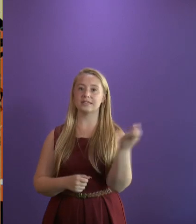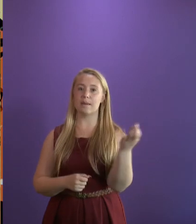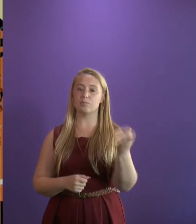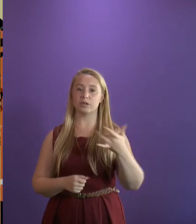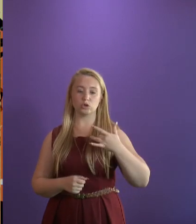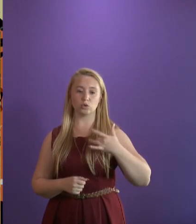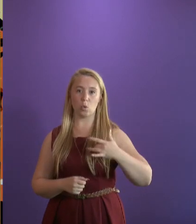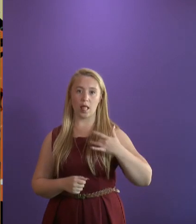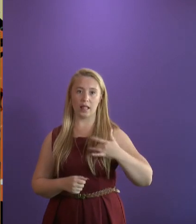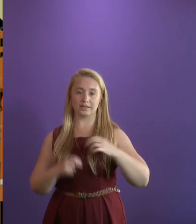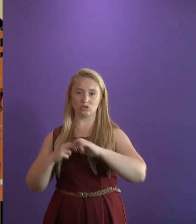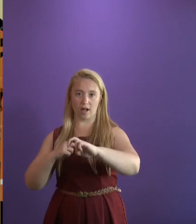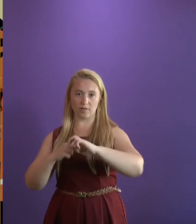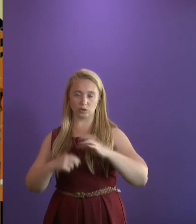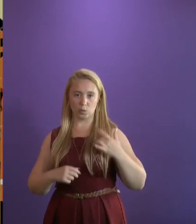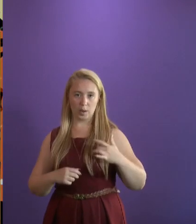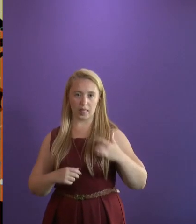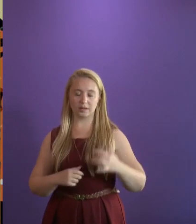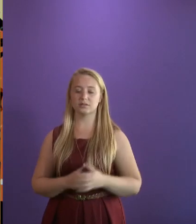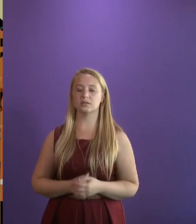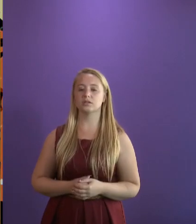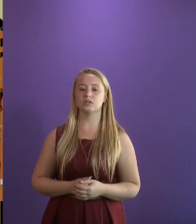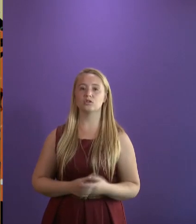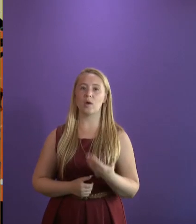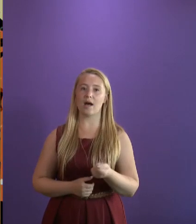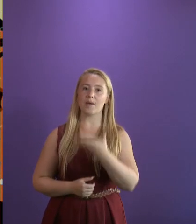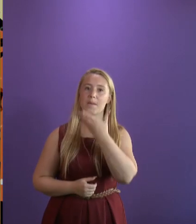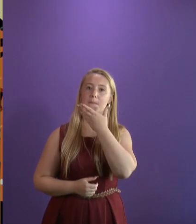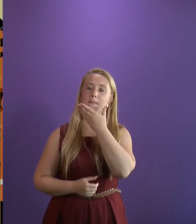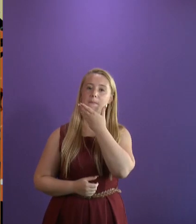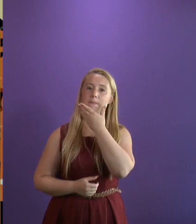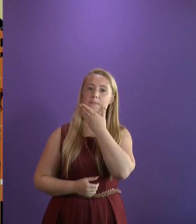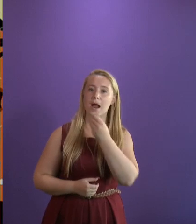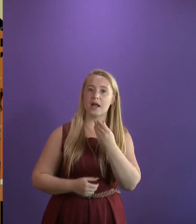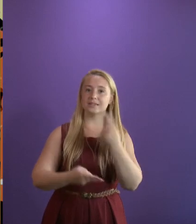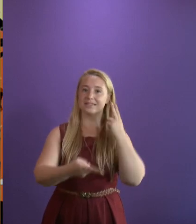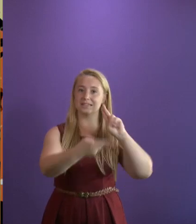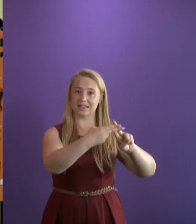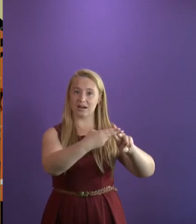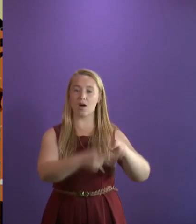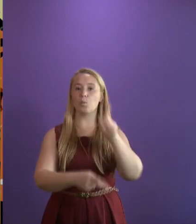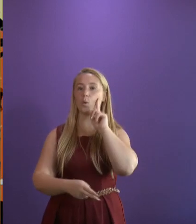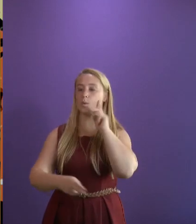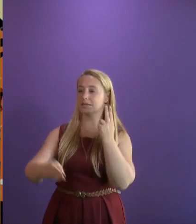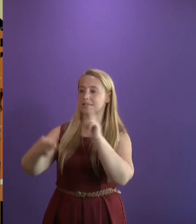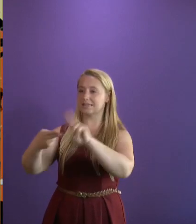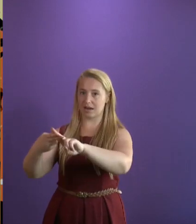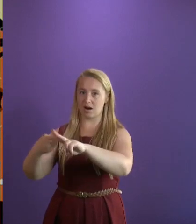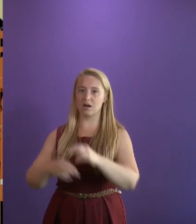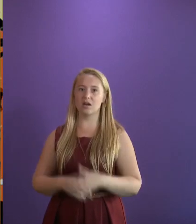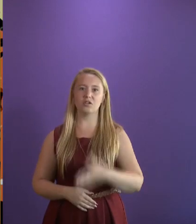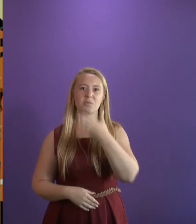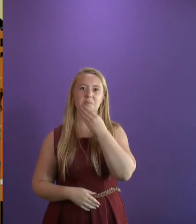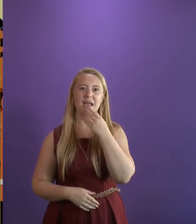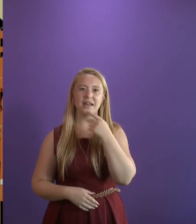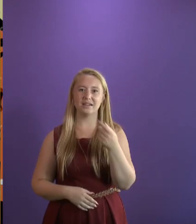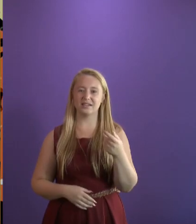Some of the community council had decided that they would put male and female stickers on the portaloos because the men made an awful mess and the women used to